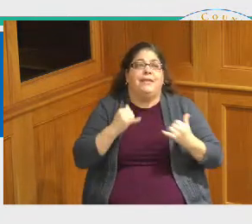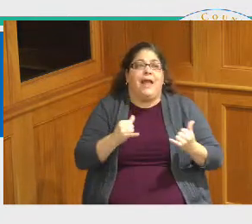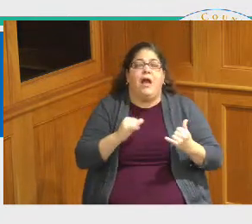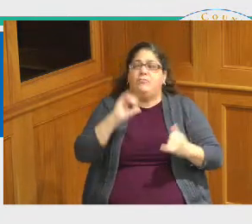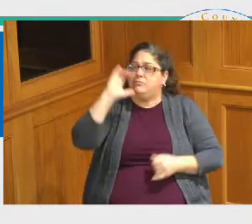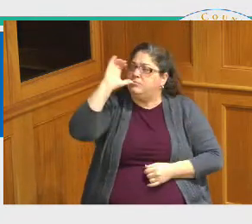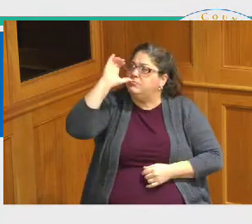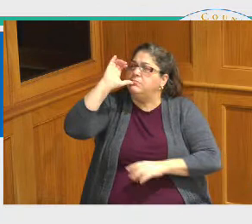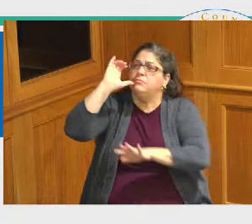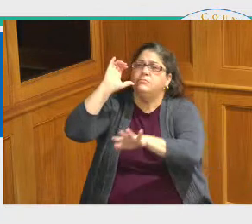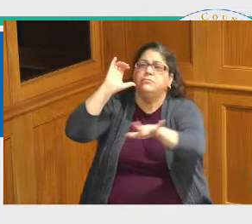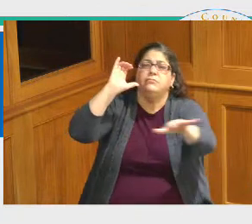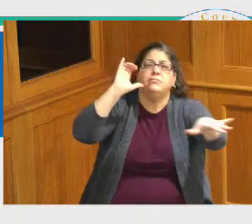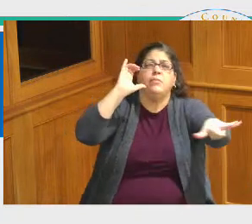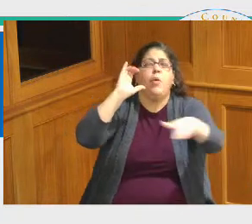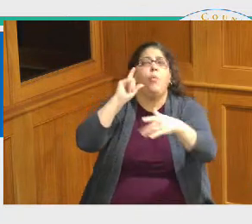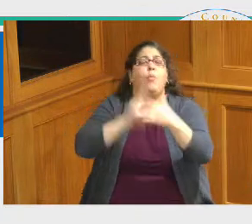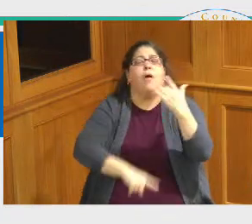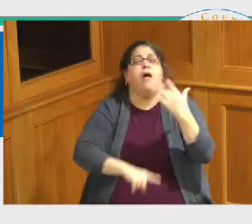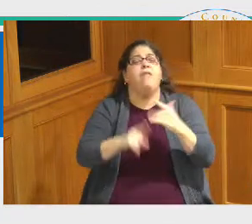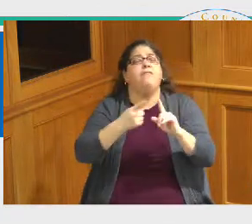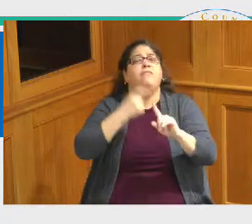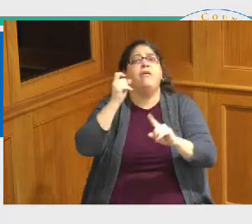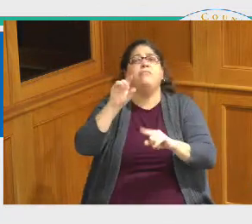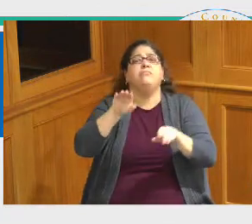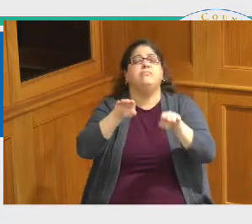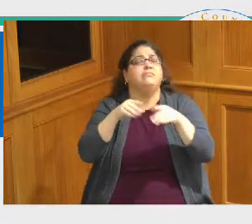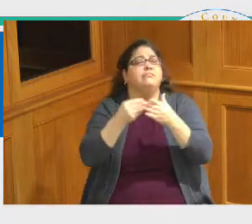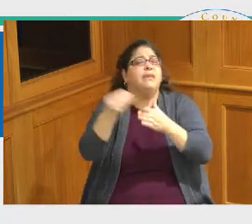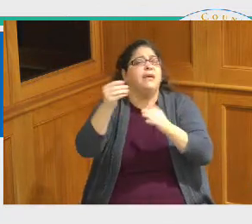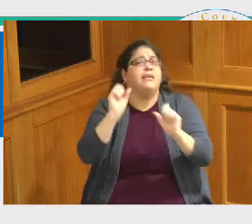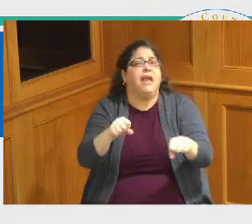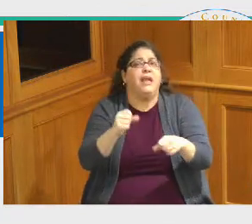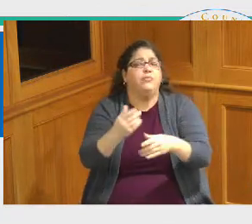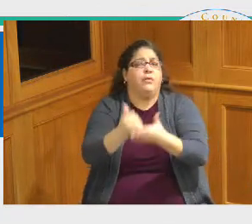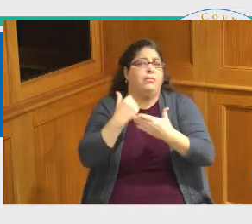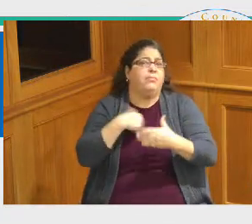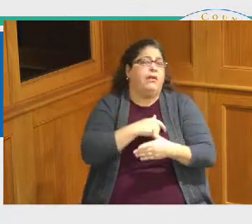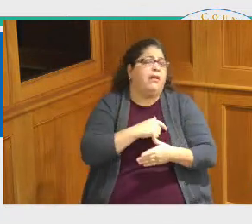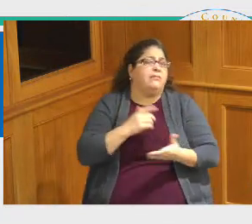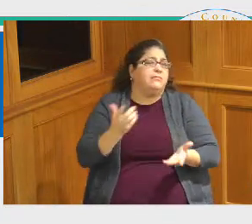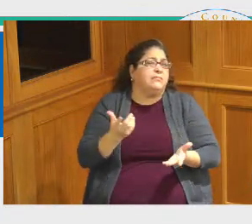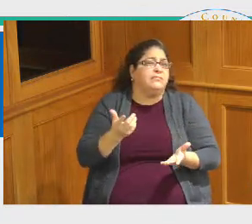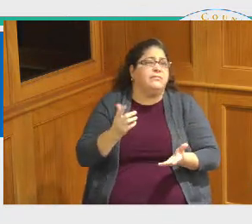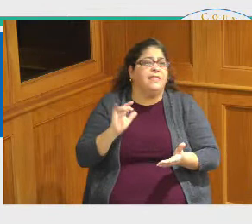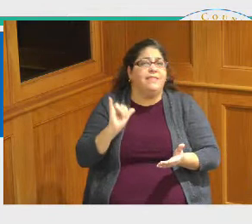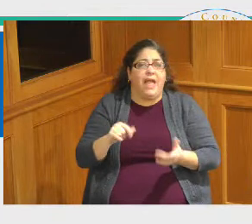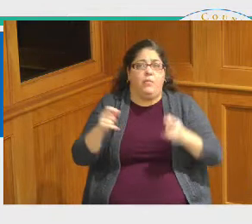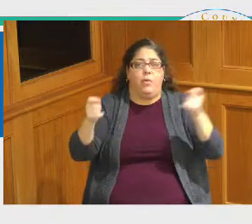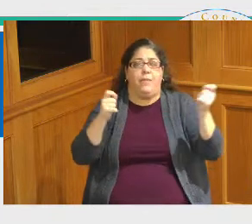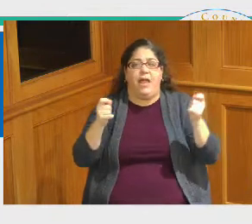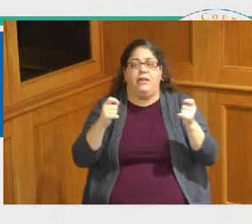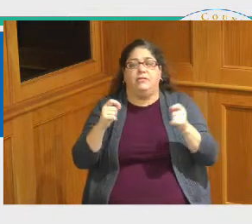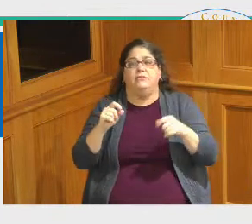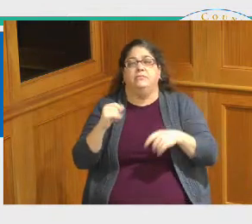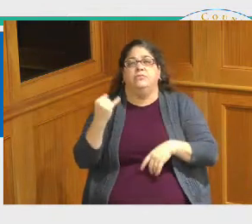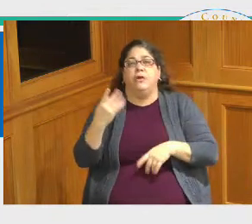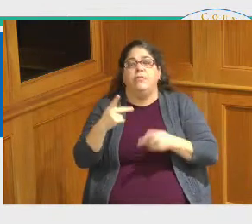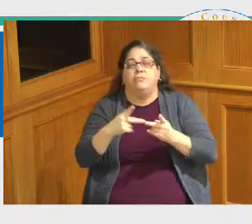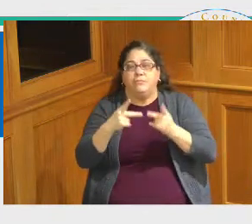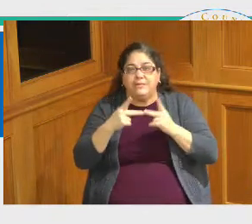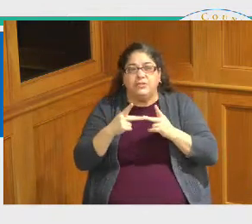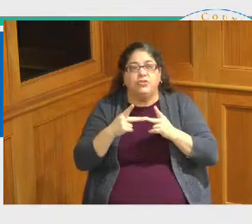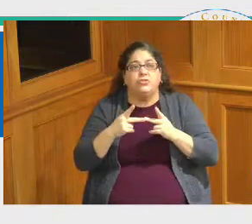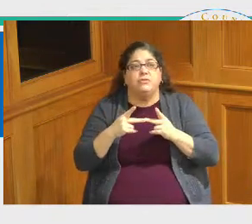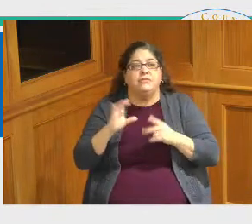platforms that exist that can help us manage that work in a way that is going to be supported going forward. And that's really managing our employee positions under the Board of County